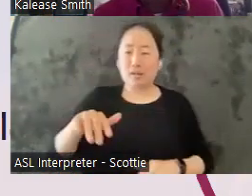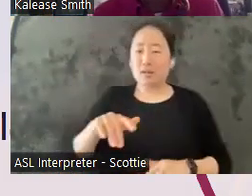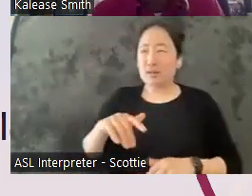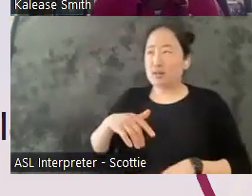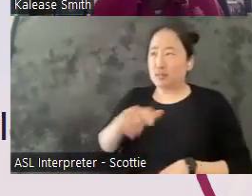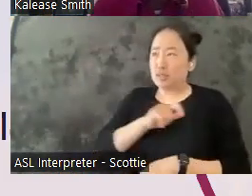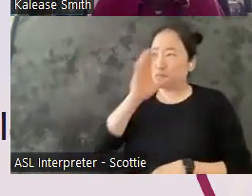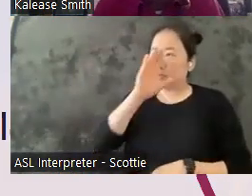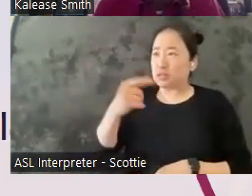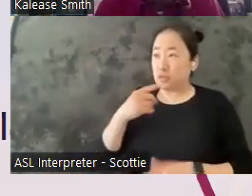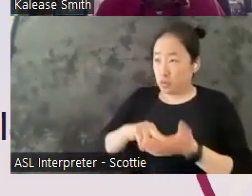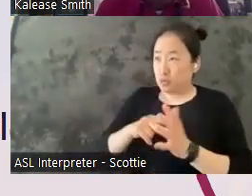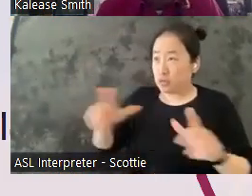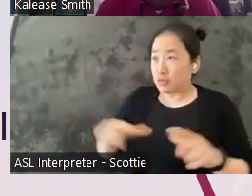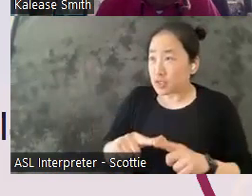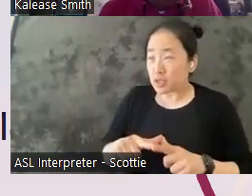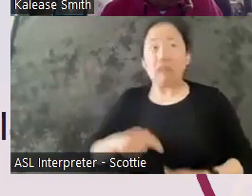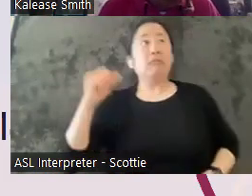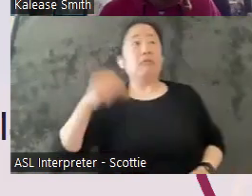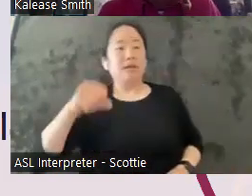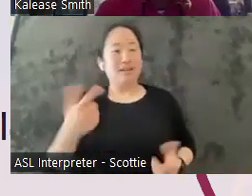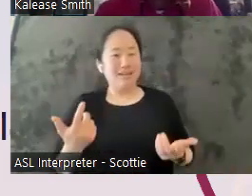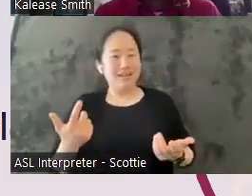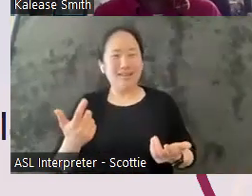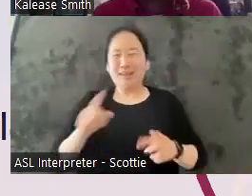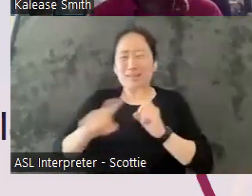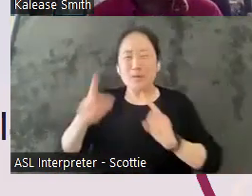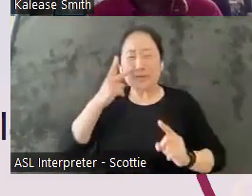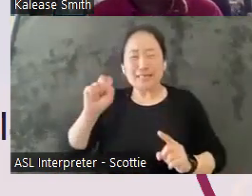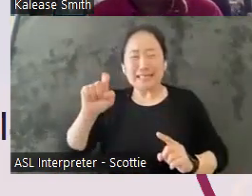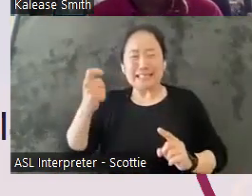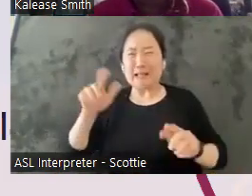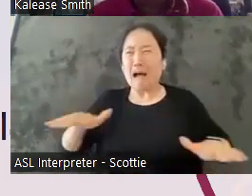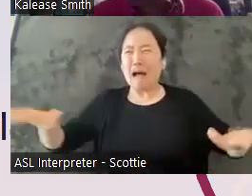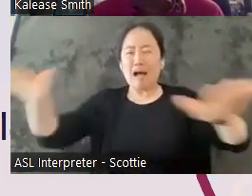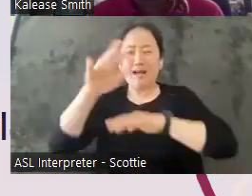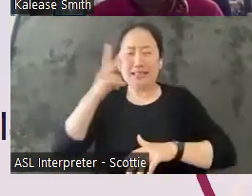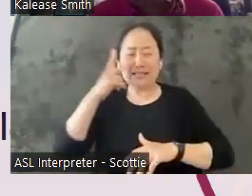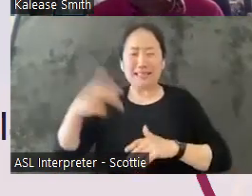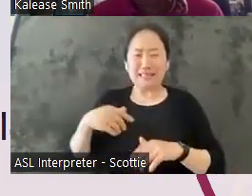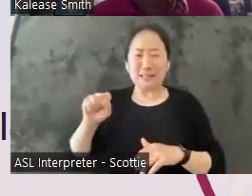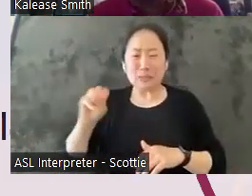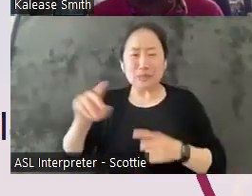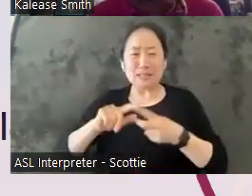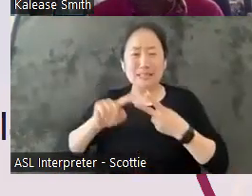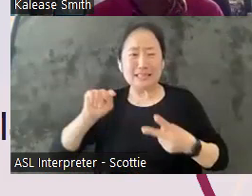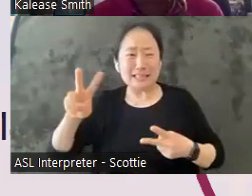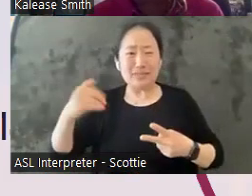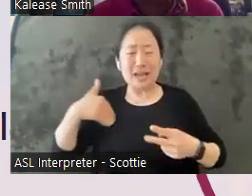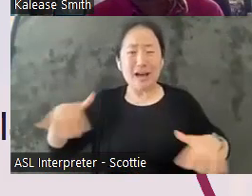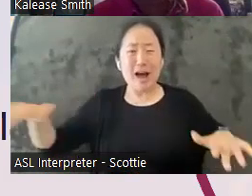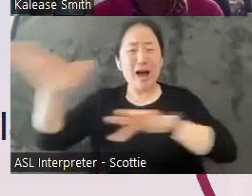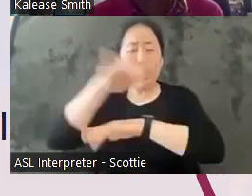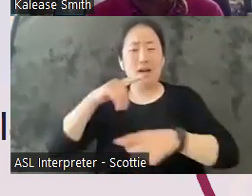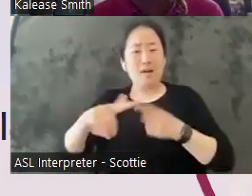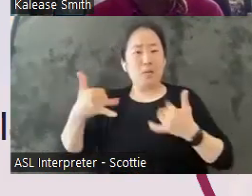having conversations, we're a little, you know, we hold back a little bit. And that should not be it. We should be honest, and we